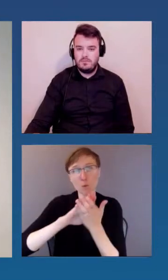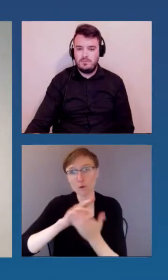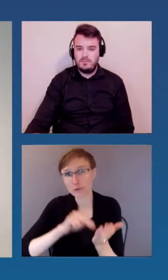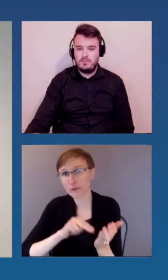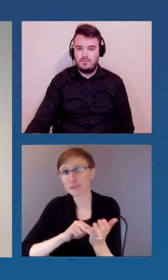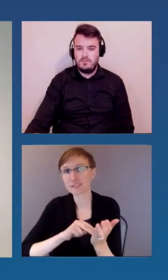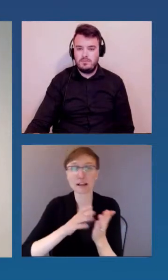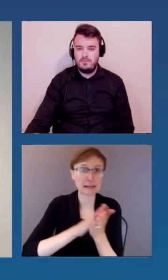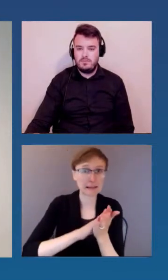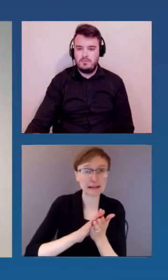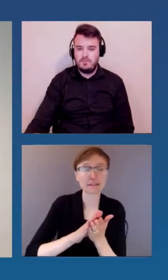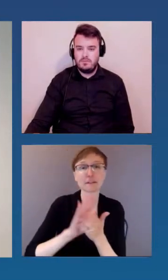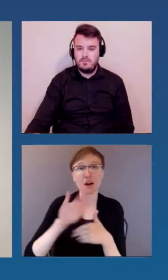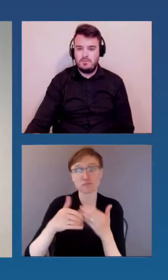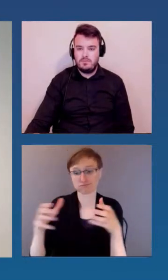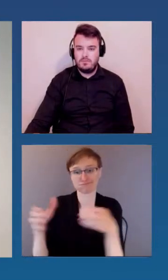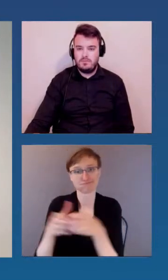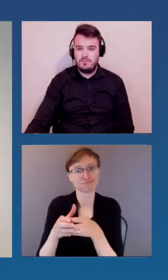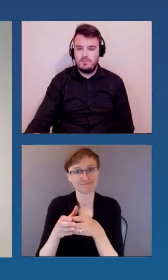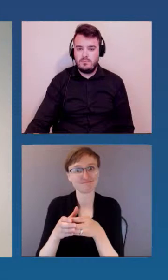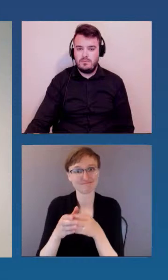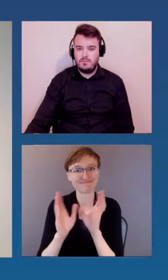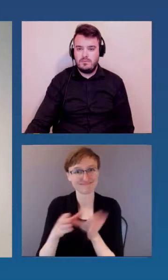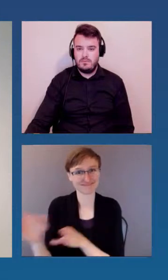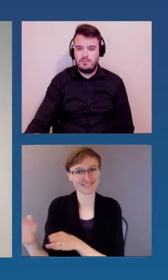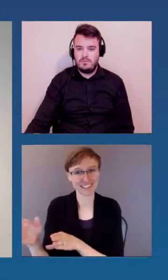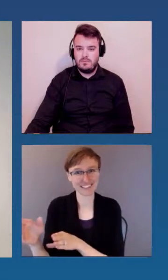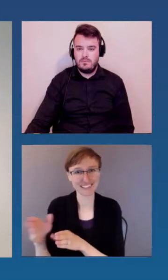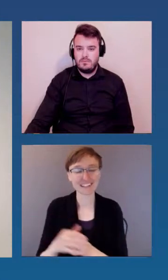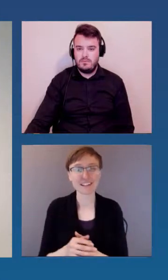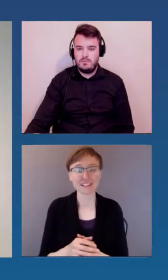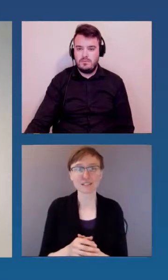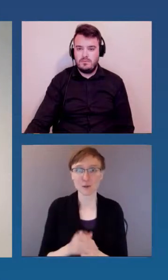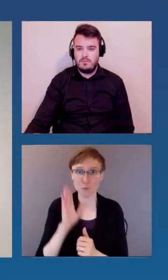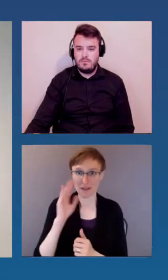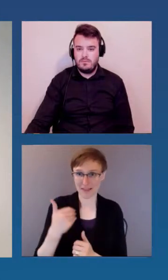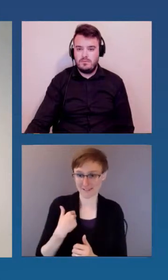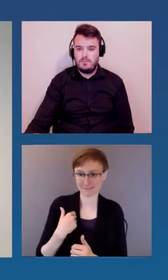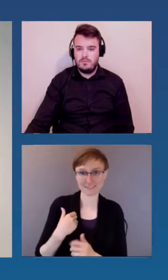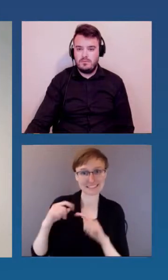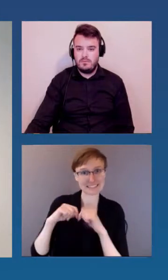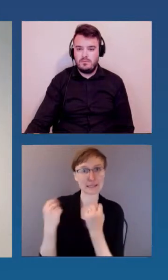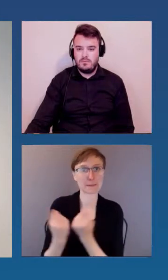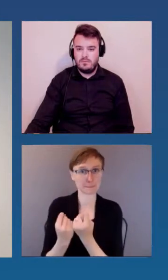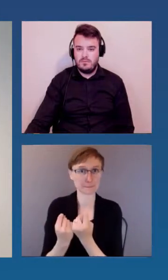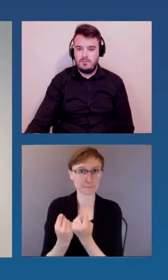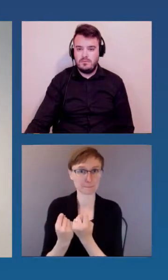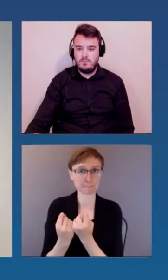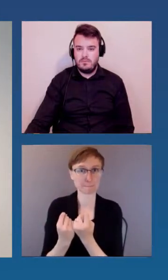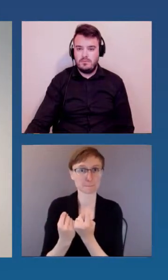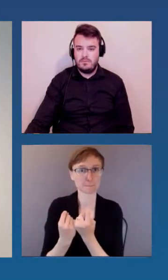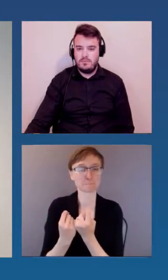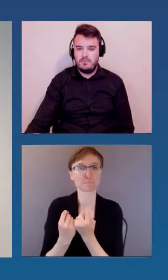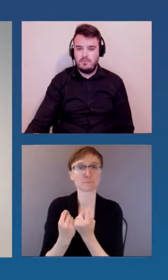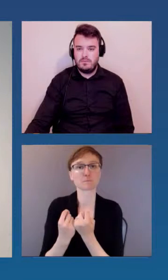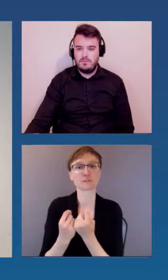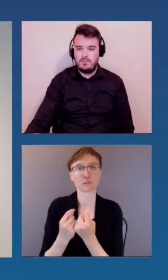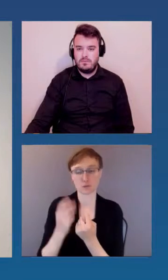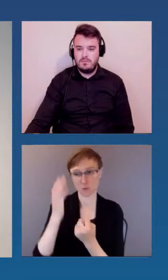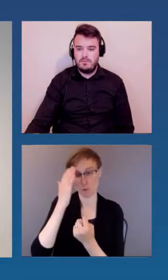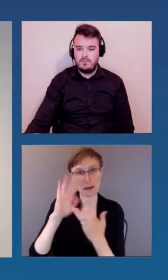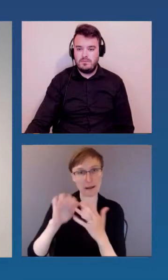group, we've seen that we don't have to close down a whole operation. We can continue with just ensuring